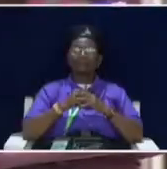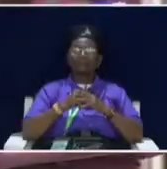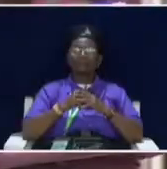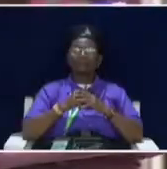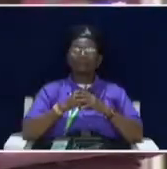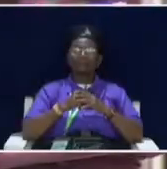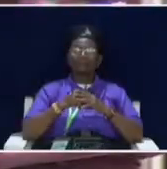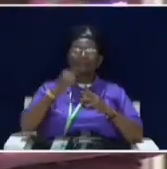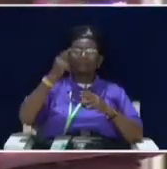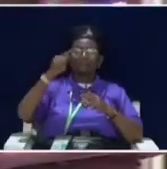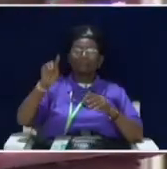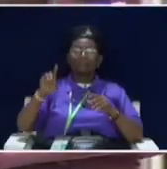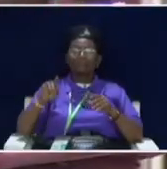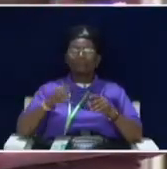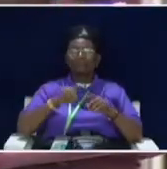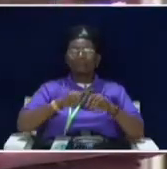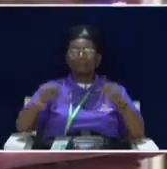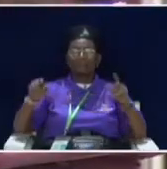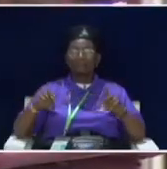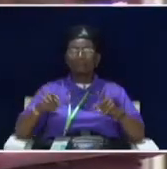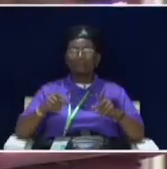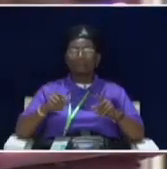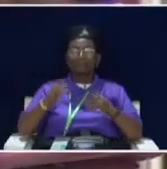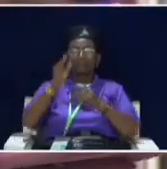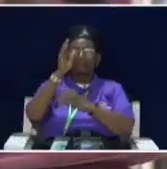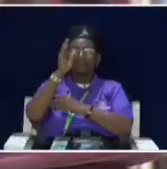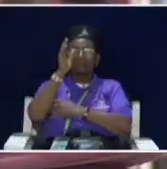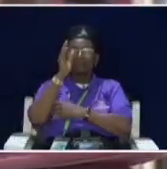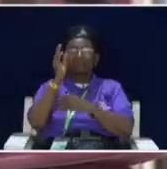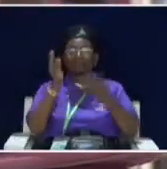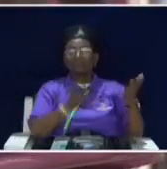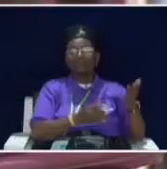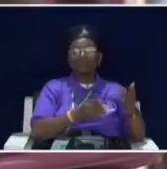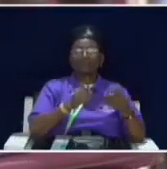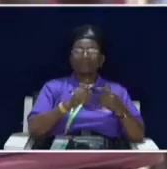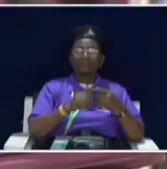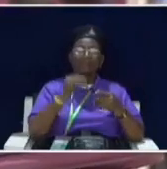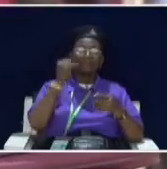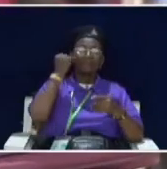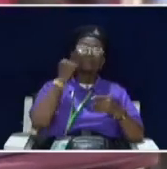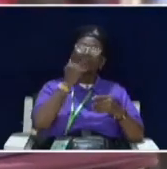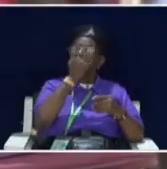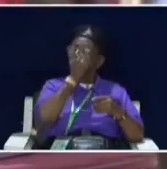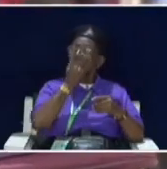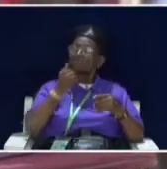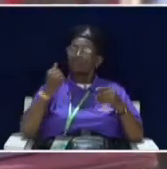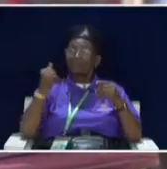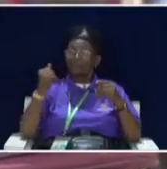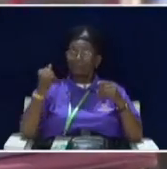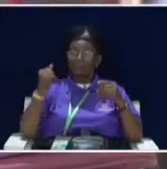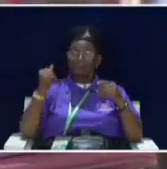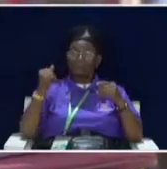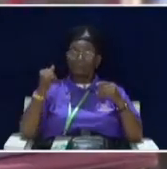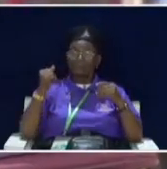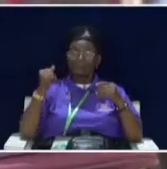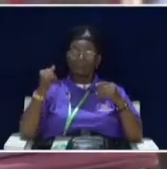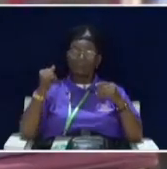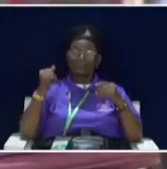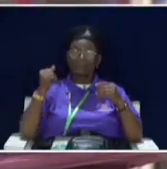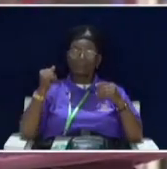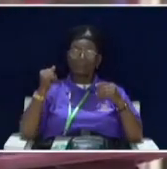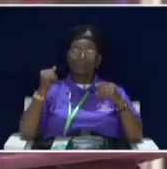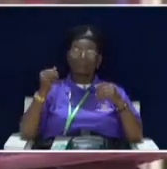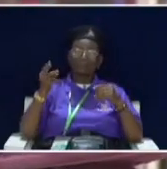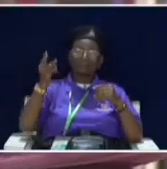The deliverance God brought to Israel, itusile ti Olorun mu wa fun awon omo Israeli,